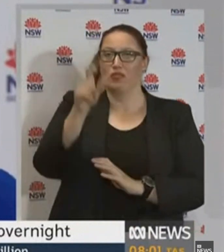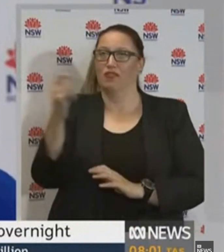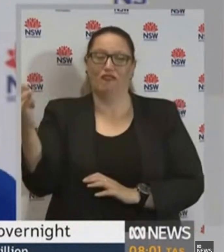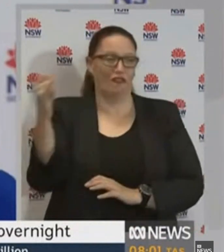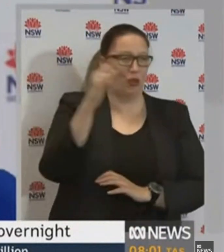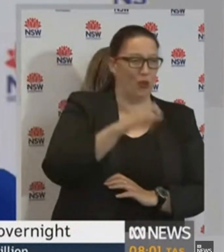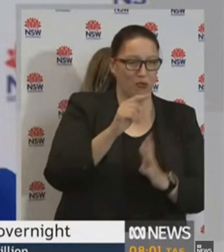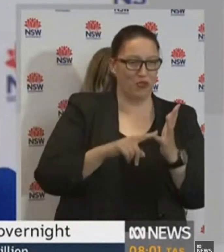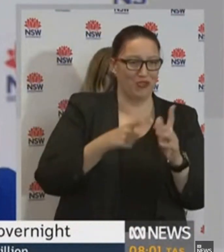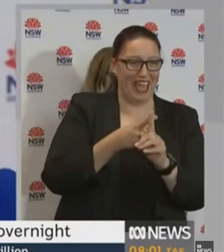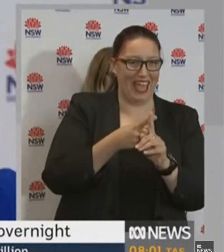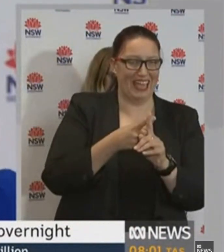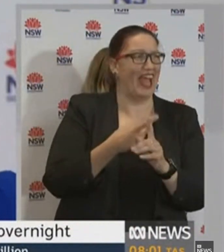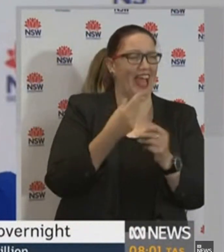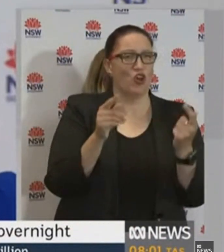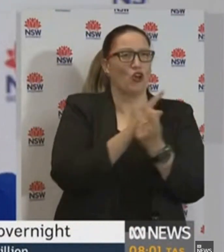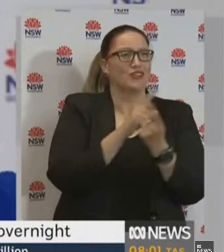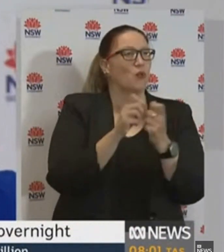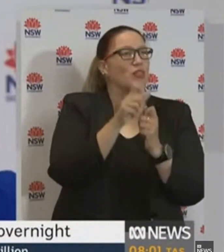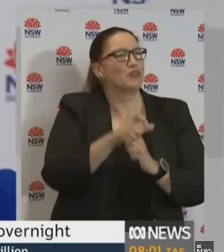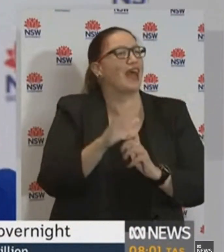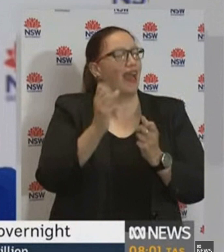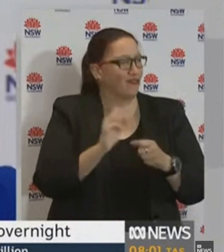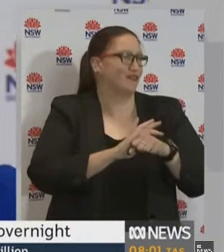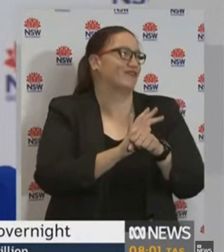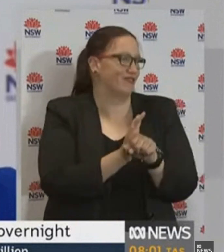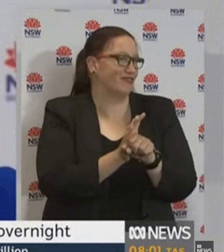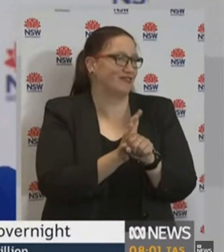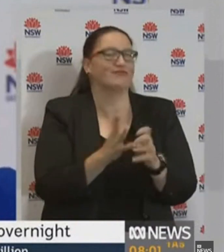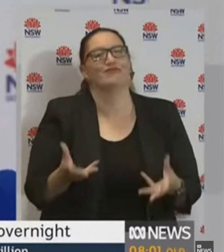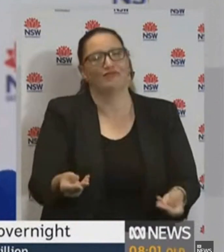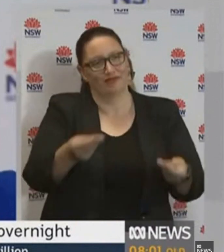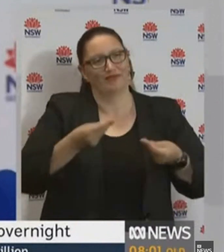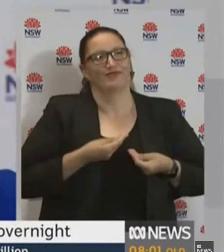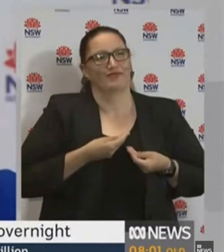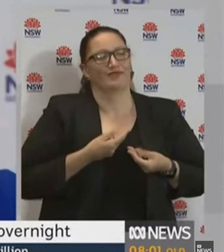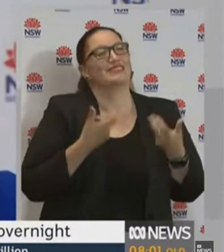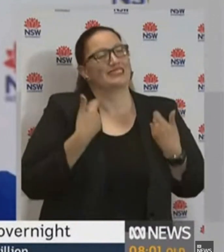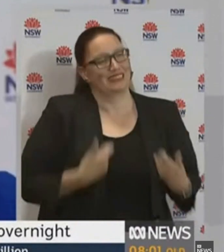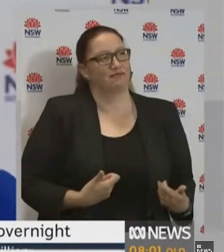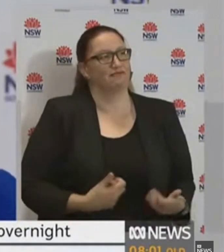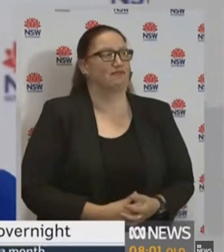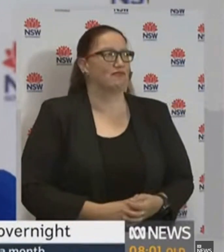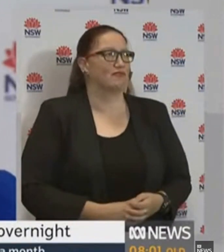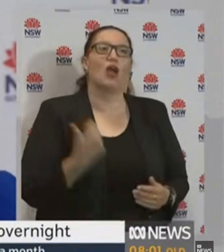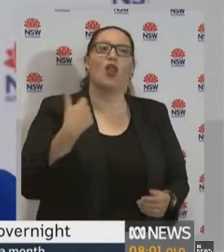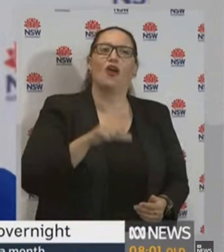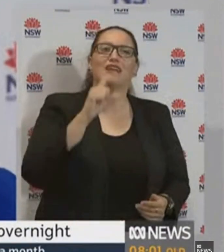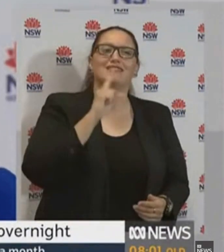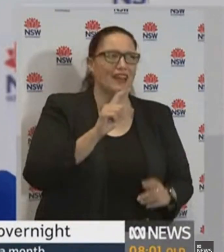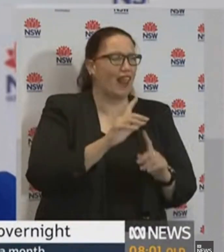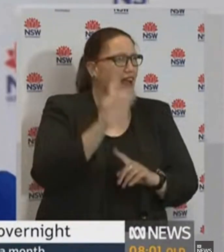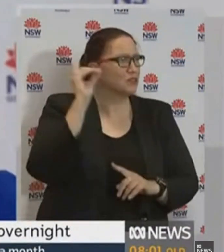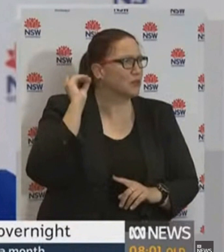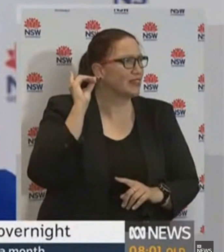said yesterday and last week, as the months and weeks get colder, obviously people are more likely to develop flu-like symptoms.